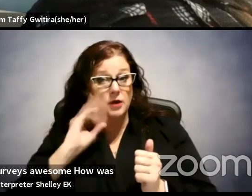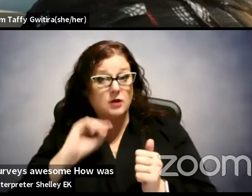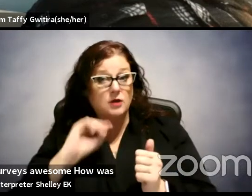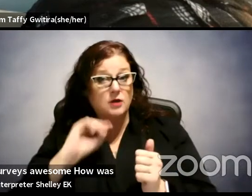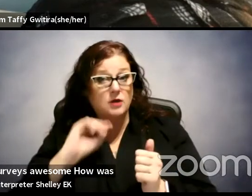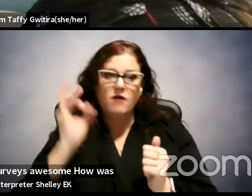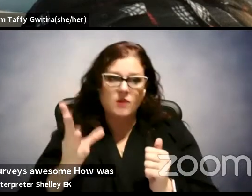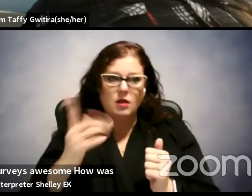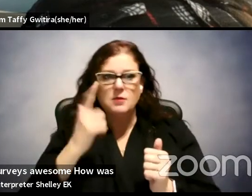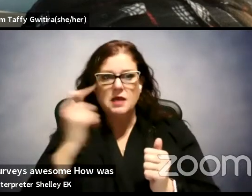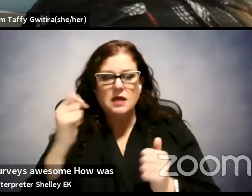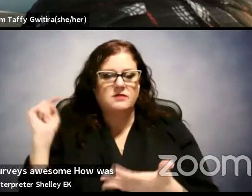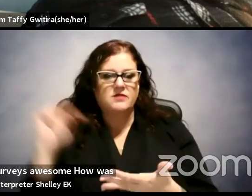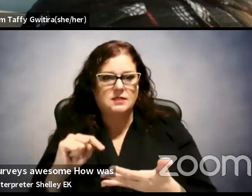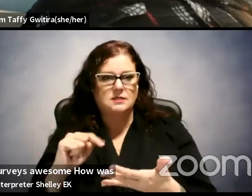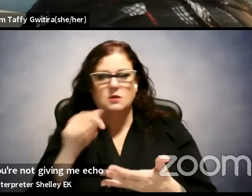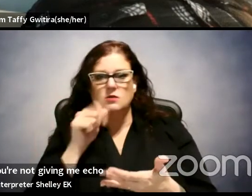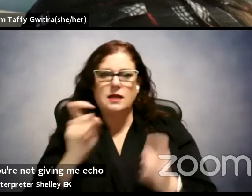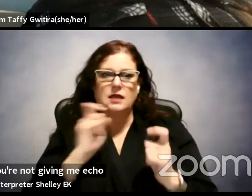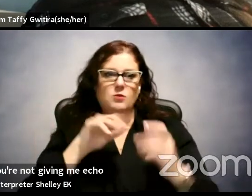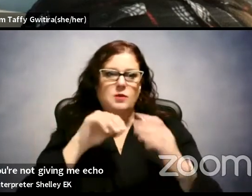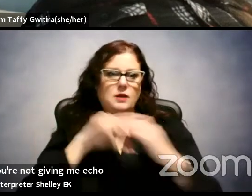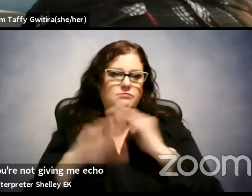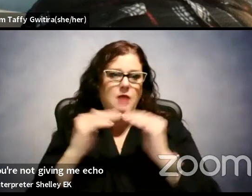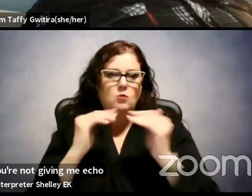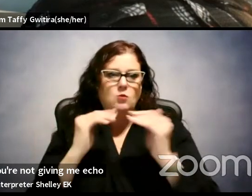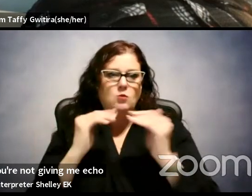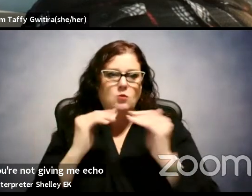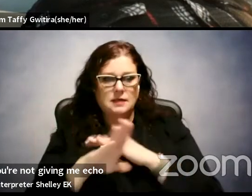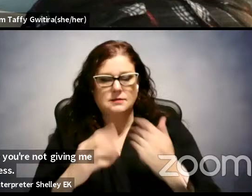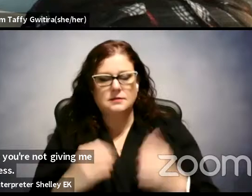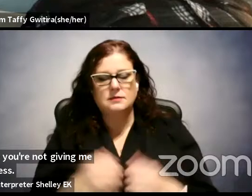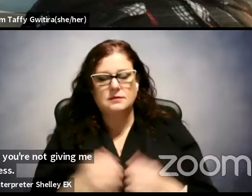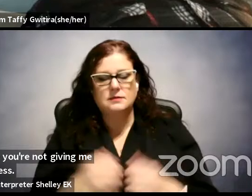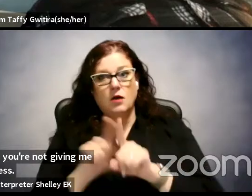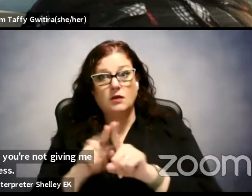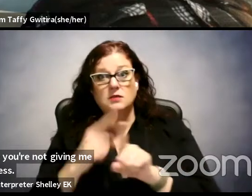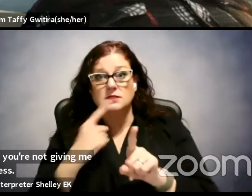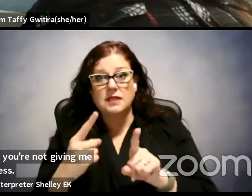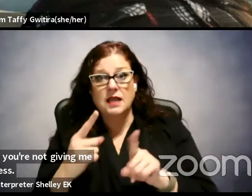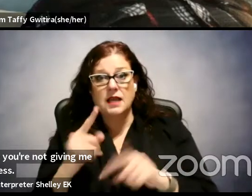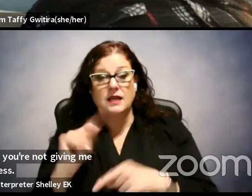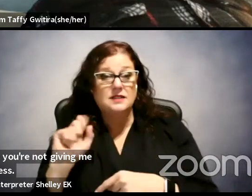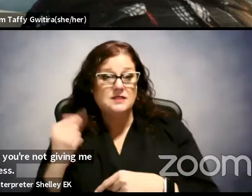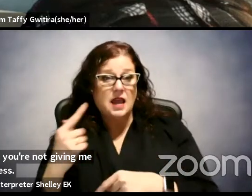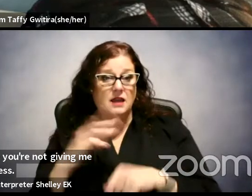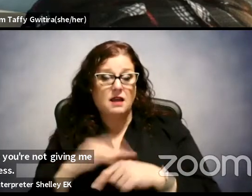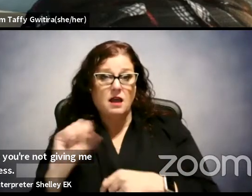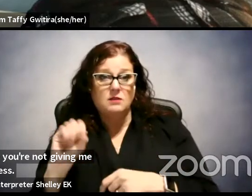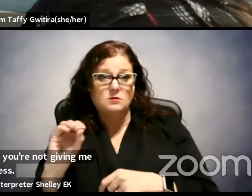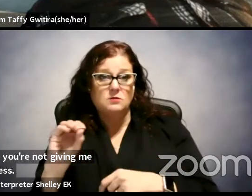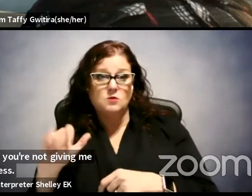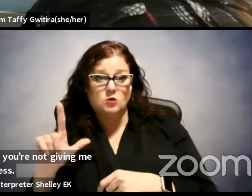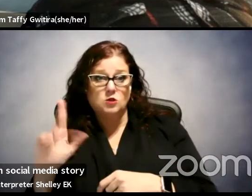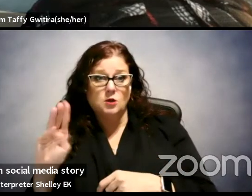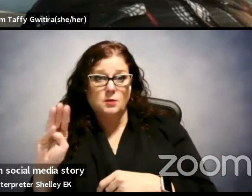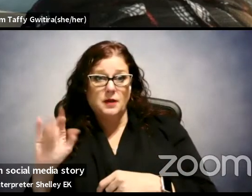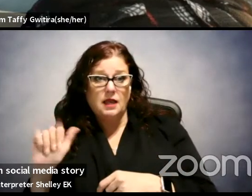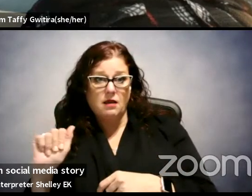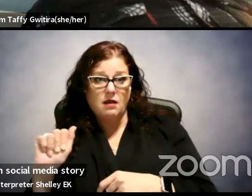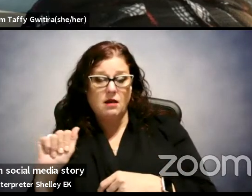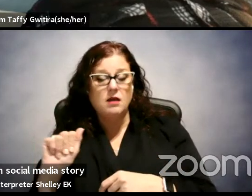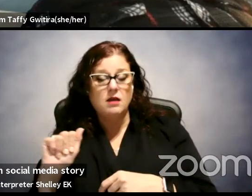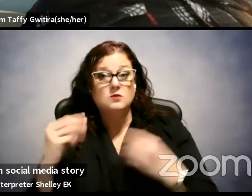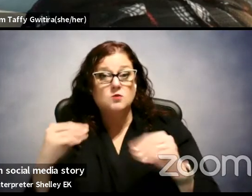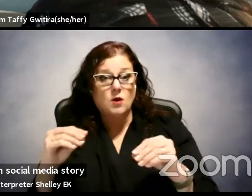Awful, because you're not giving me equitable access. Also, like I said, tagging them on social media. This is